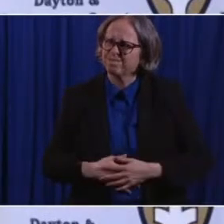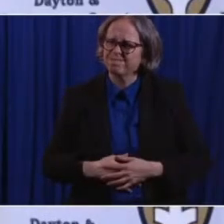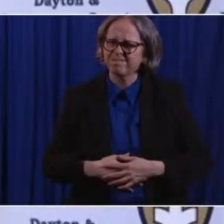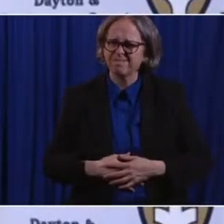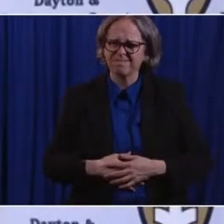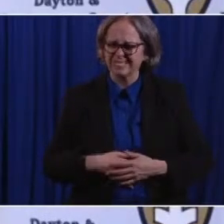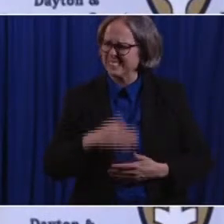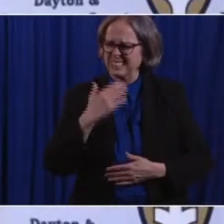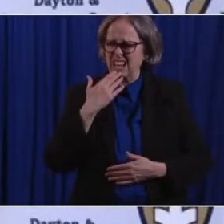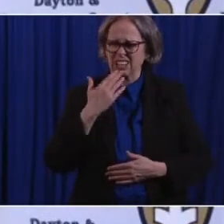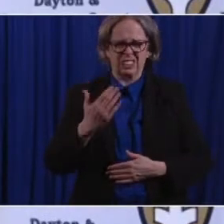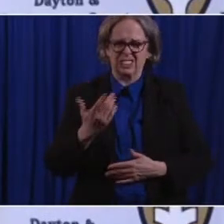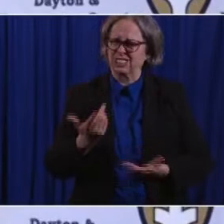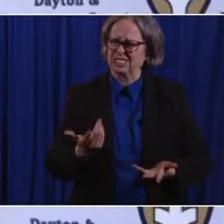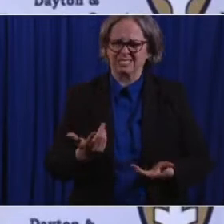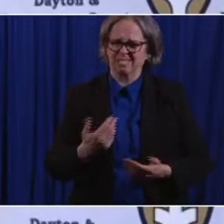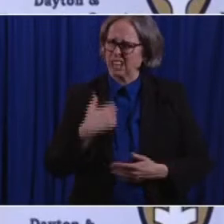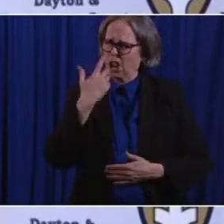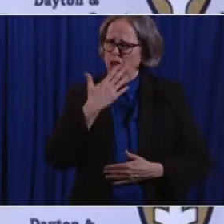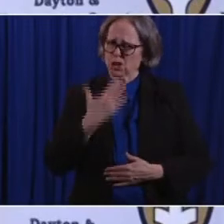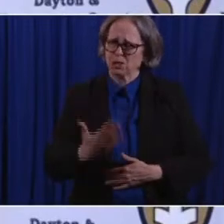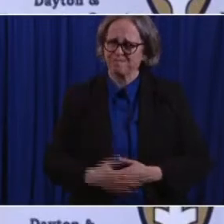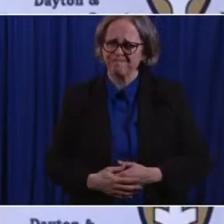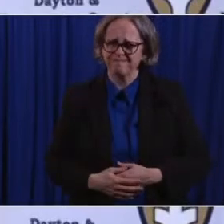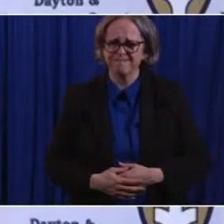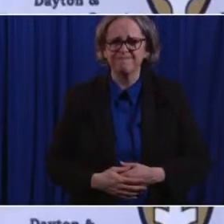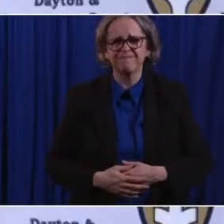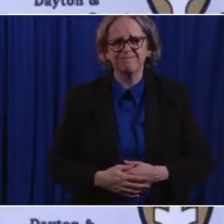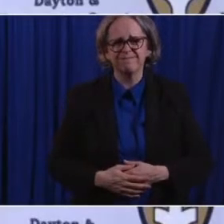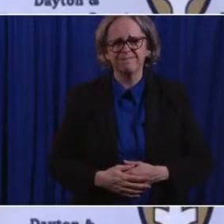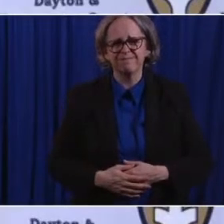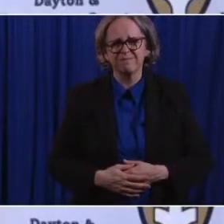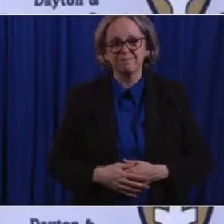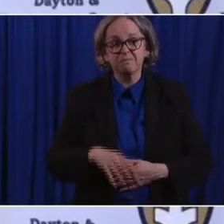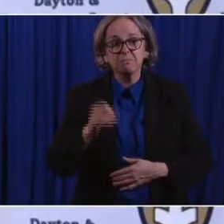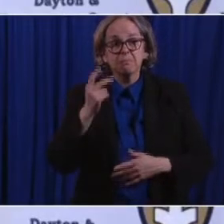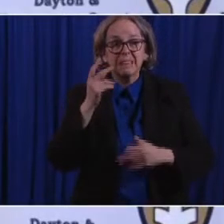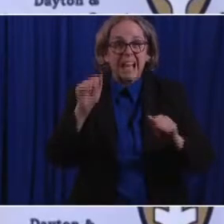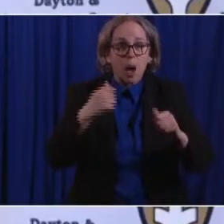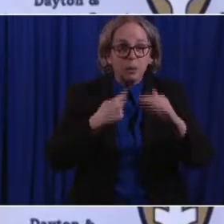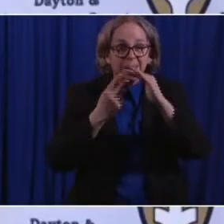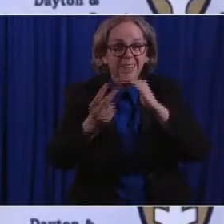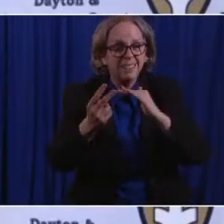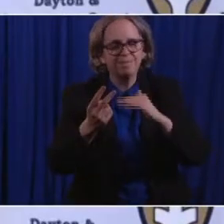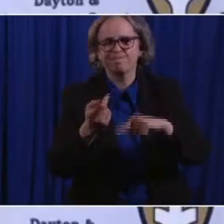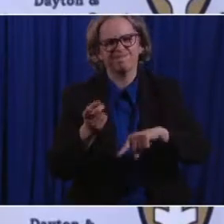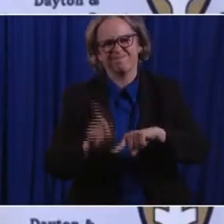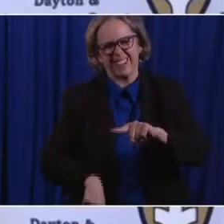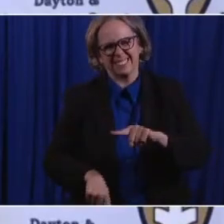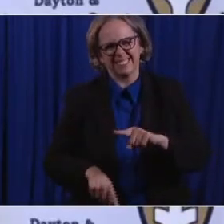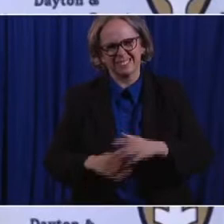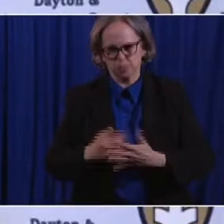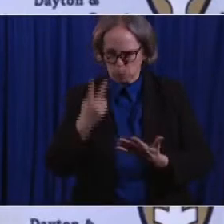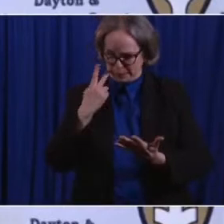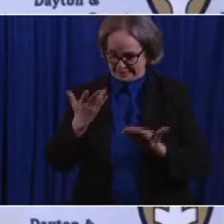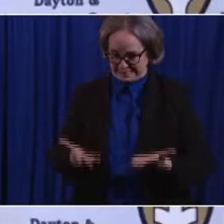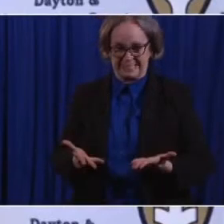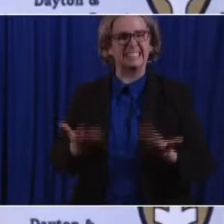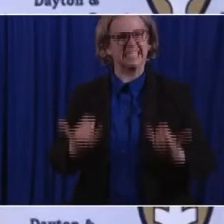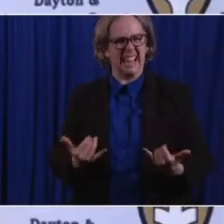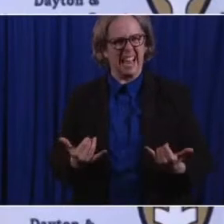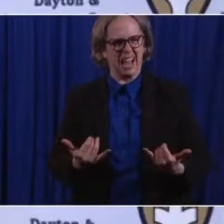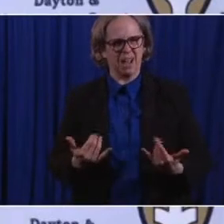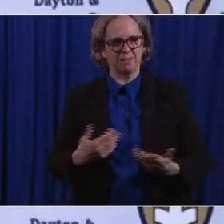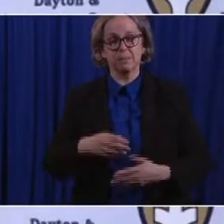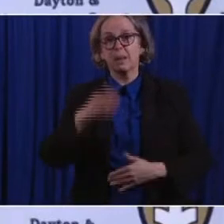So we don't really know where this is going to be, by the first part of May,